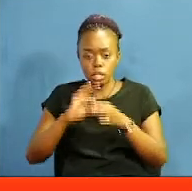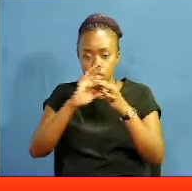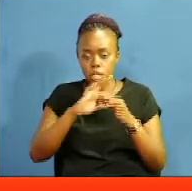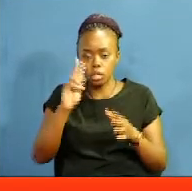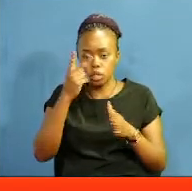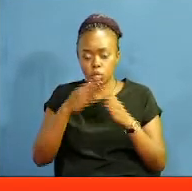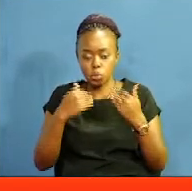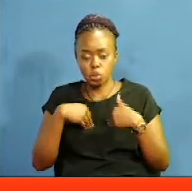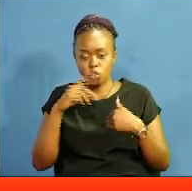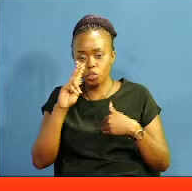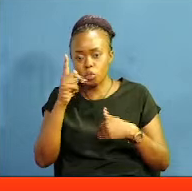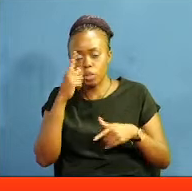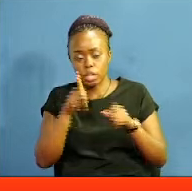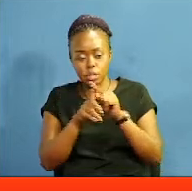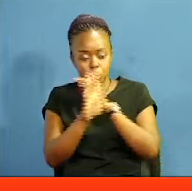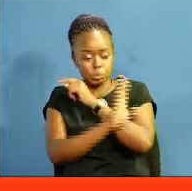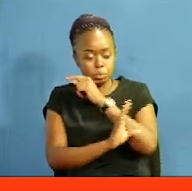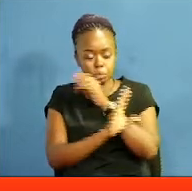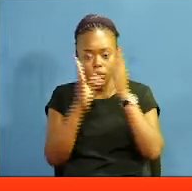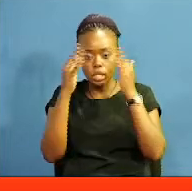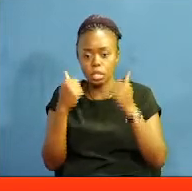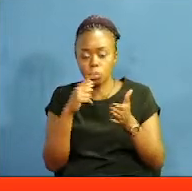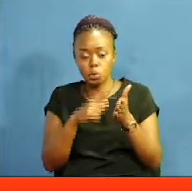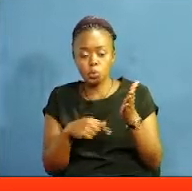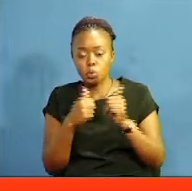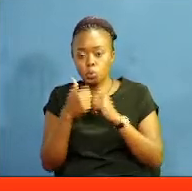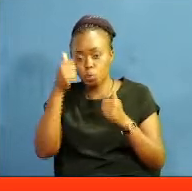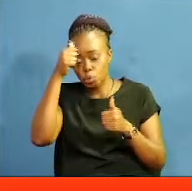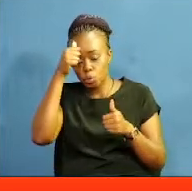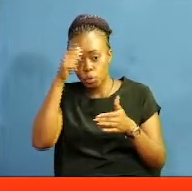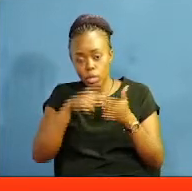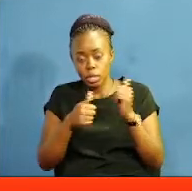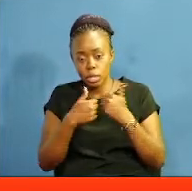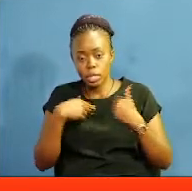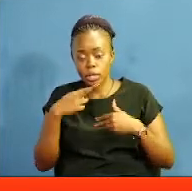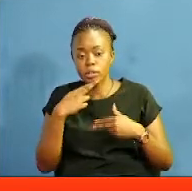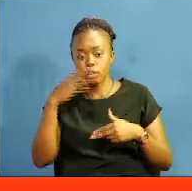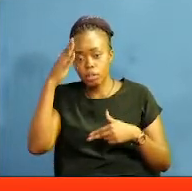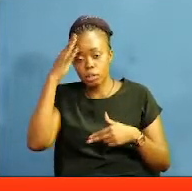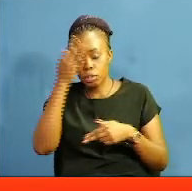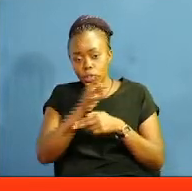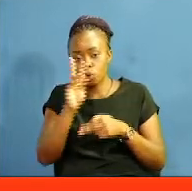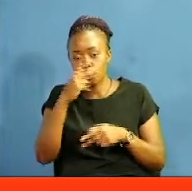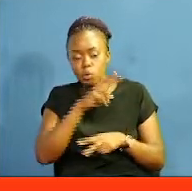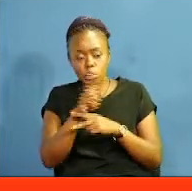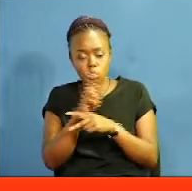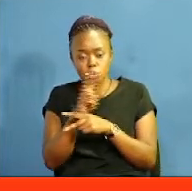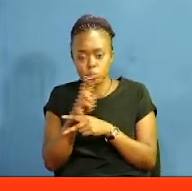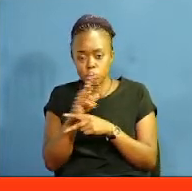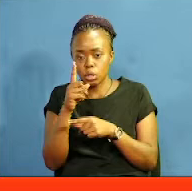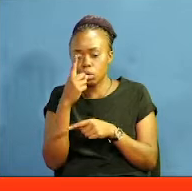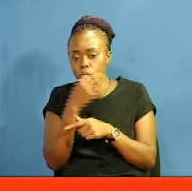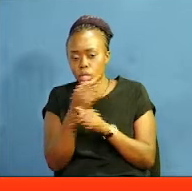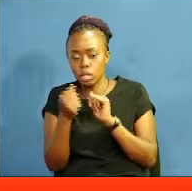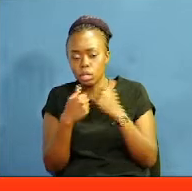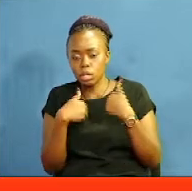Kenyans, yes, to have one Kenya as a country. Yeah. Now, what do you think Kenyans have, what do you think are the thoughts of Kenyans when they're seeing